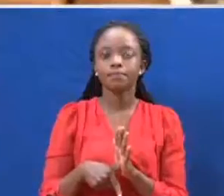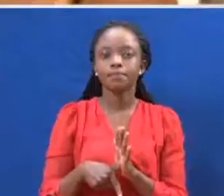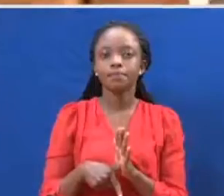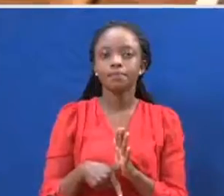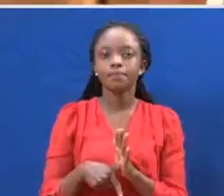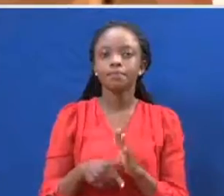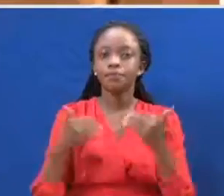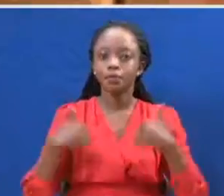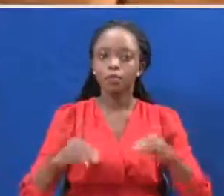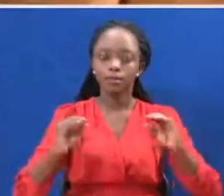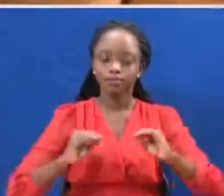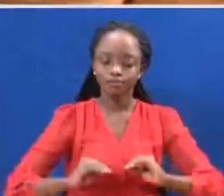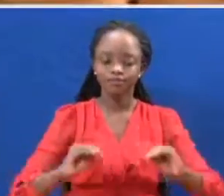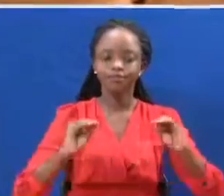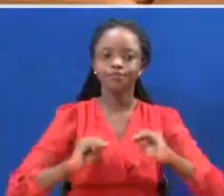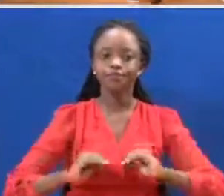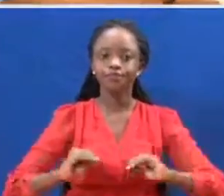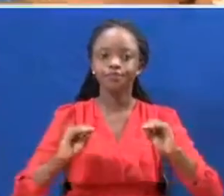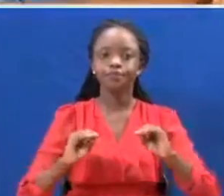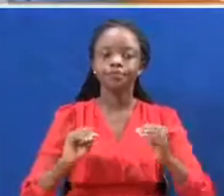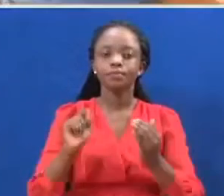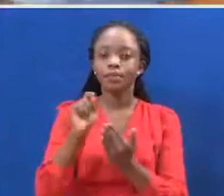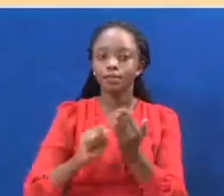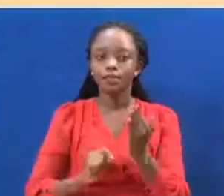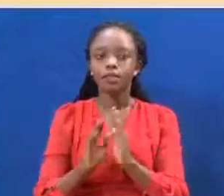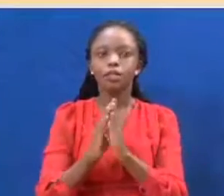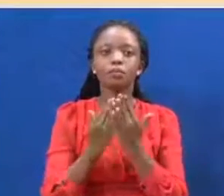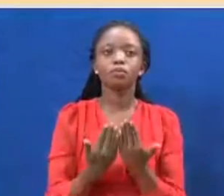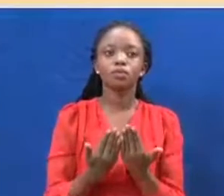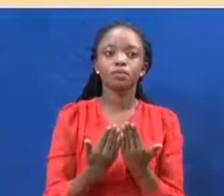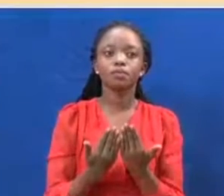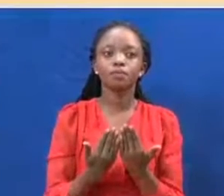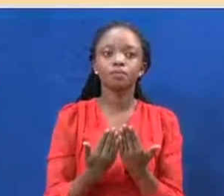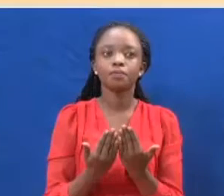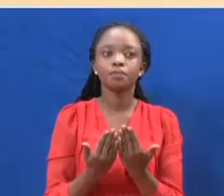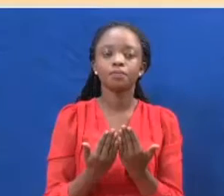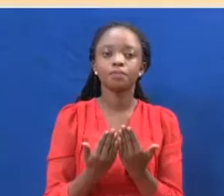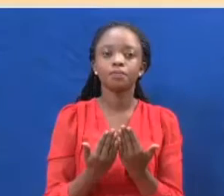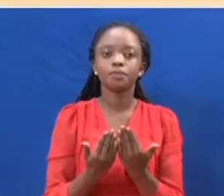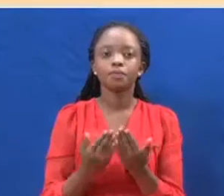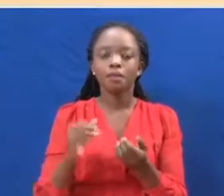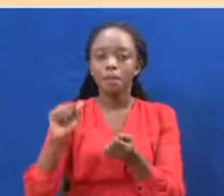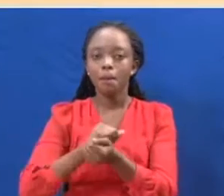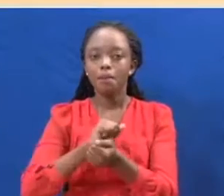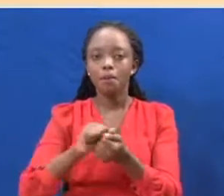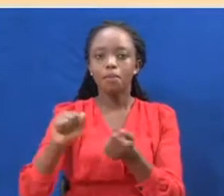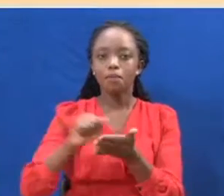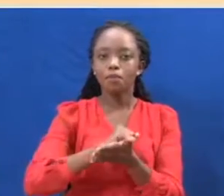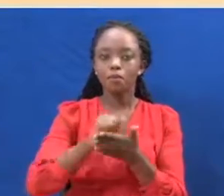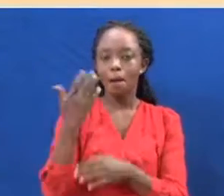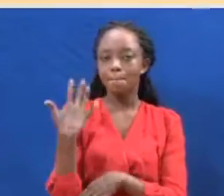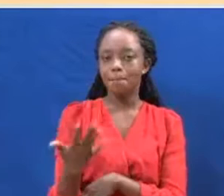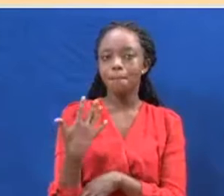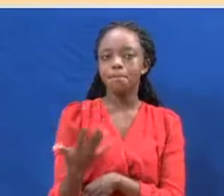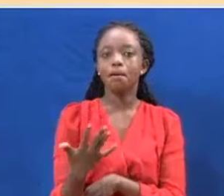So I have been teaching, writing books, and publishing papers,